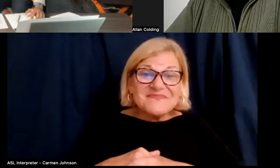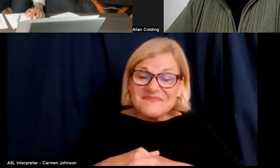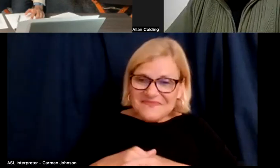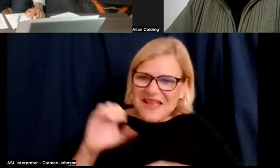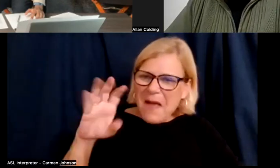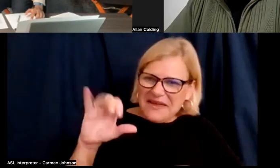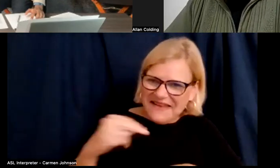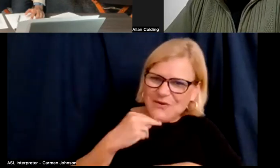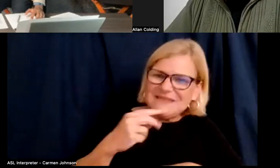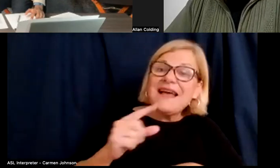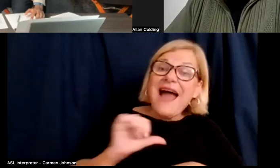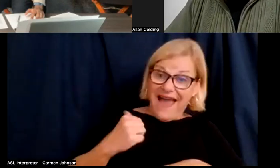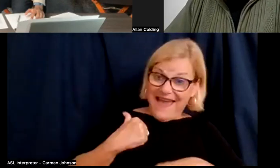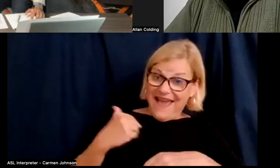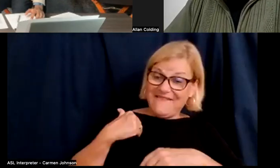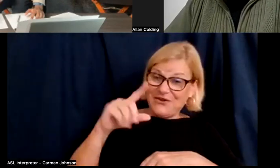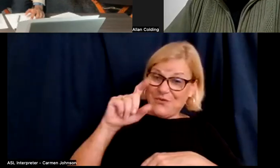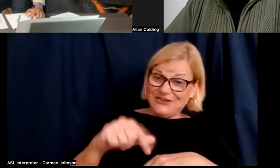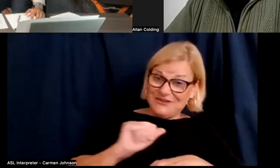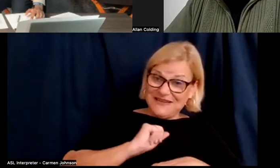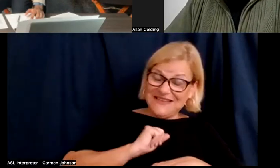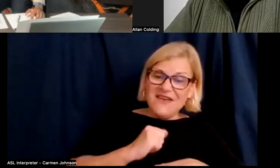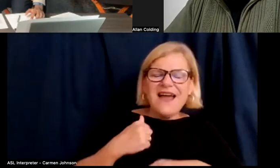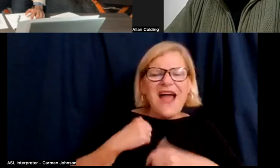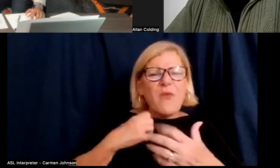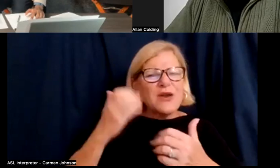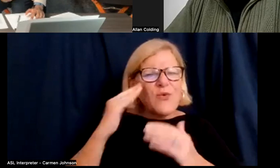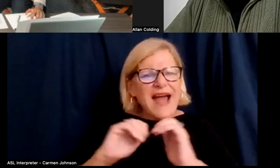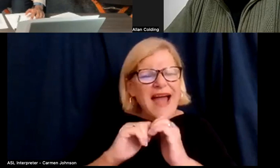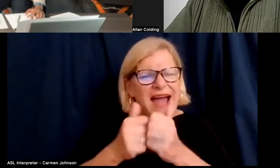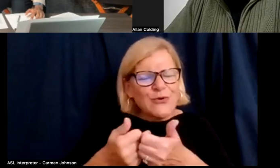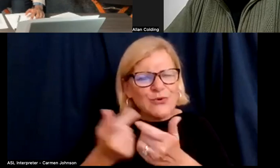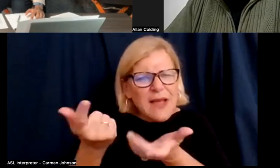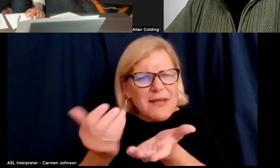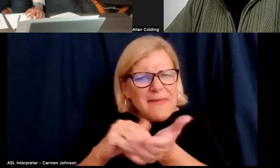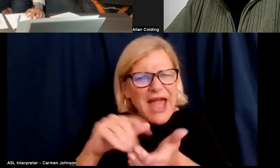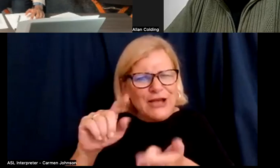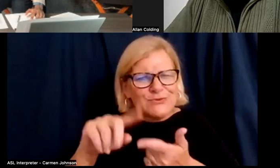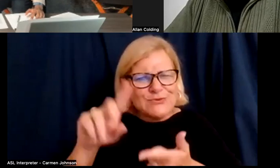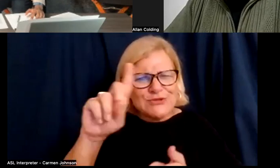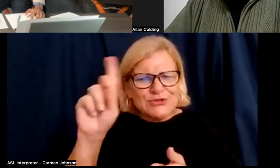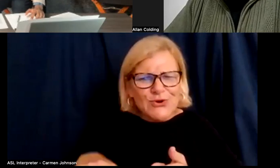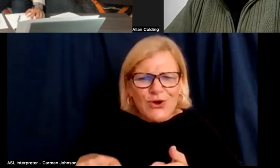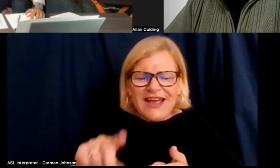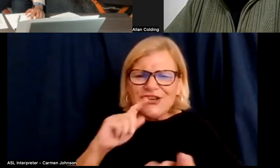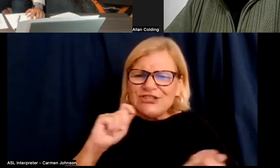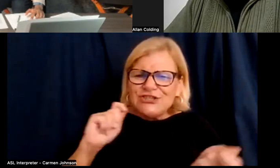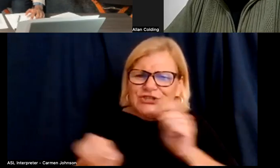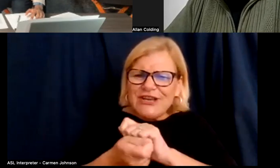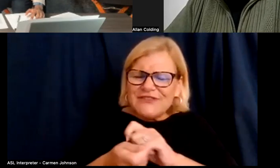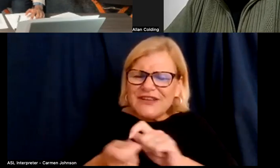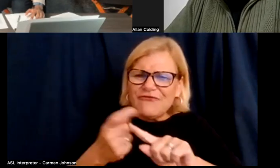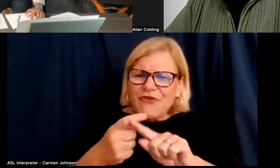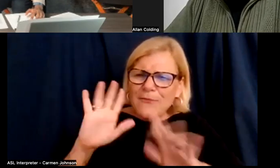Yes, I have a question. I wanted to know, how has coming back to Detroit shifted from like all